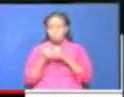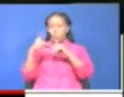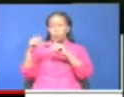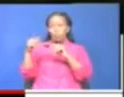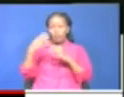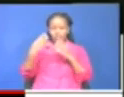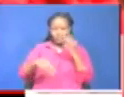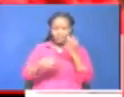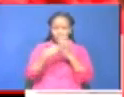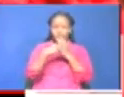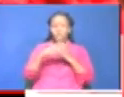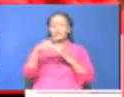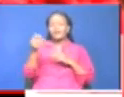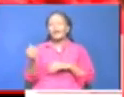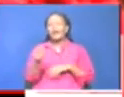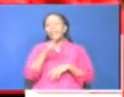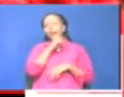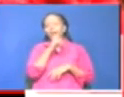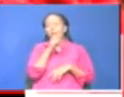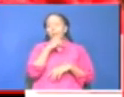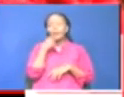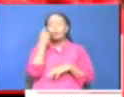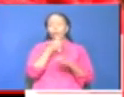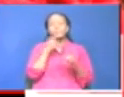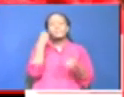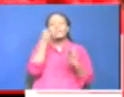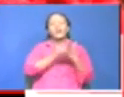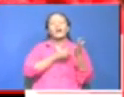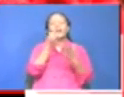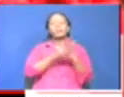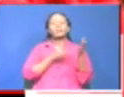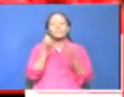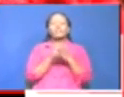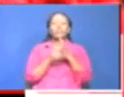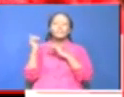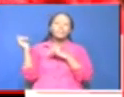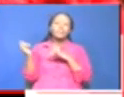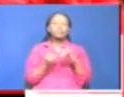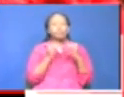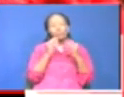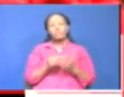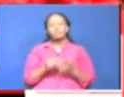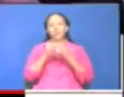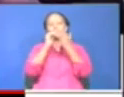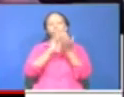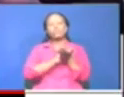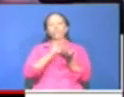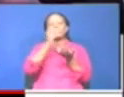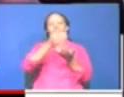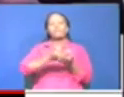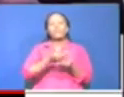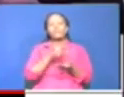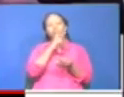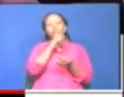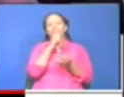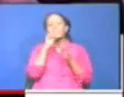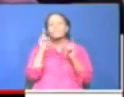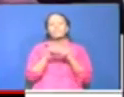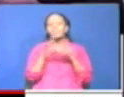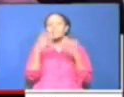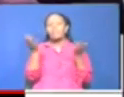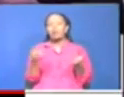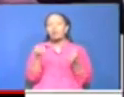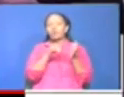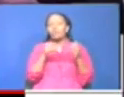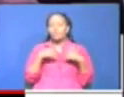Bernard Kerioki Karanja, who is advocating for the introduction of a special enterprise fund for men, similar to that currently